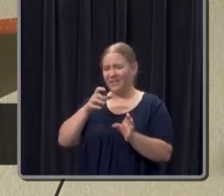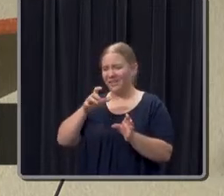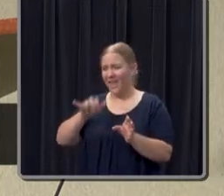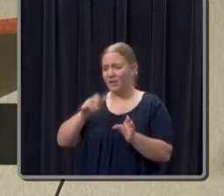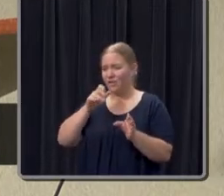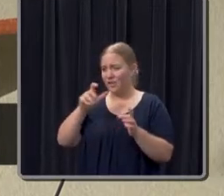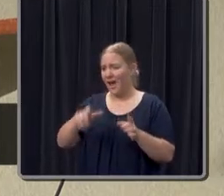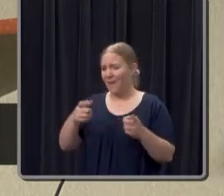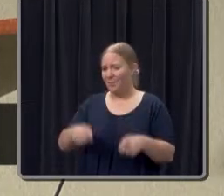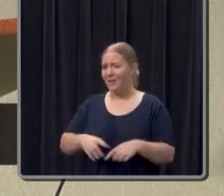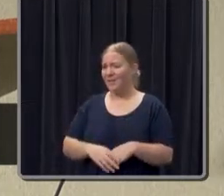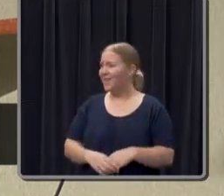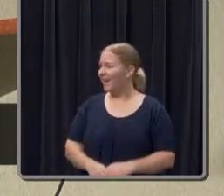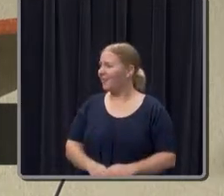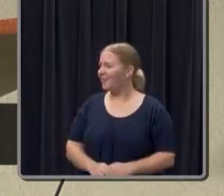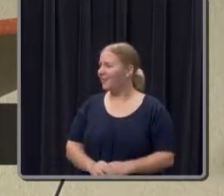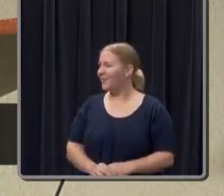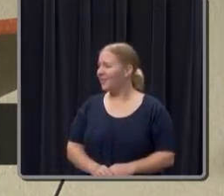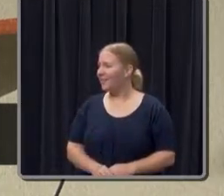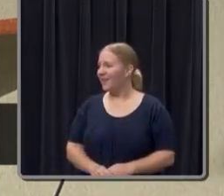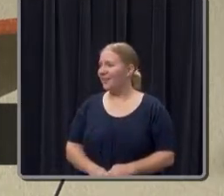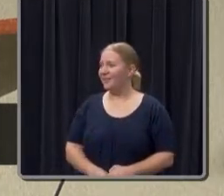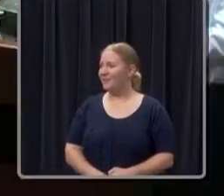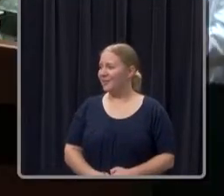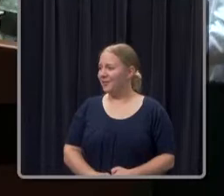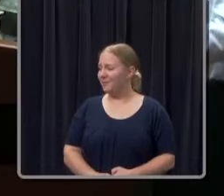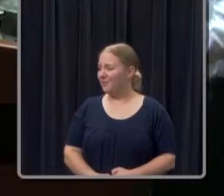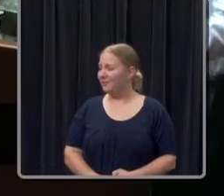And Thank you.